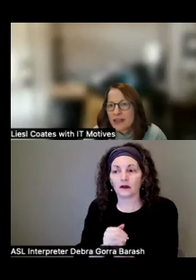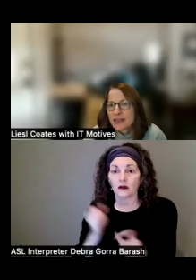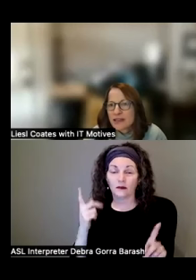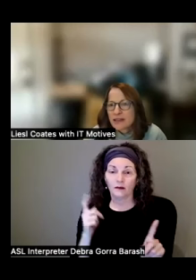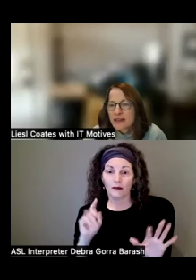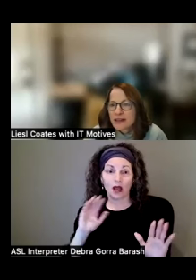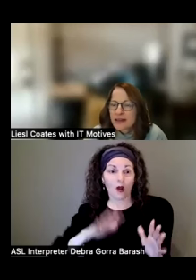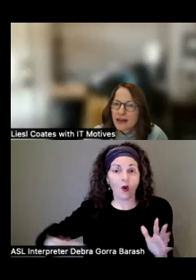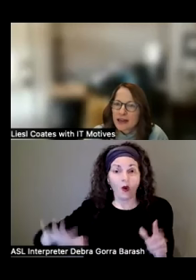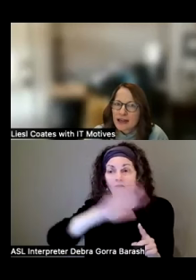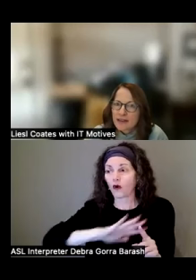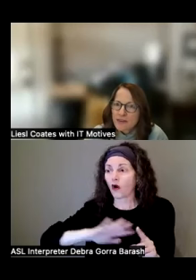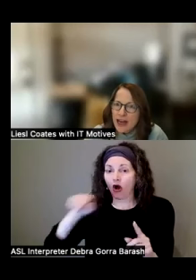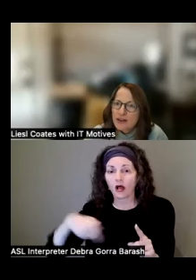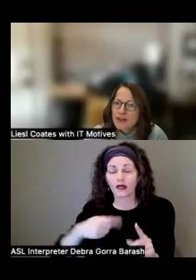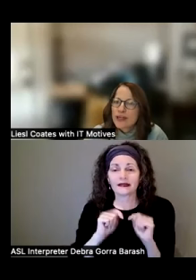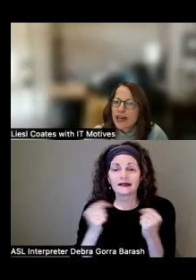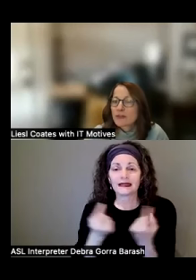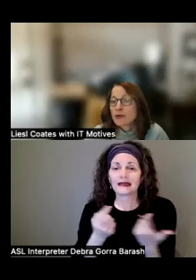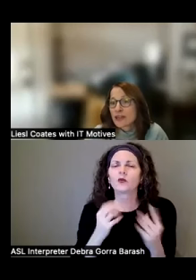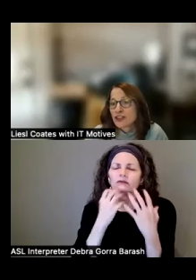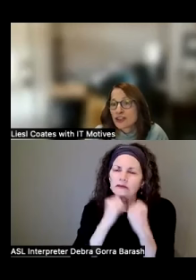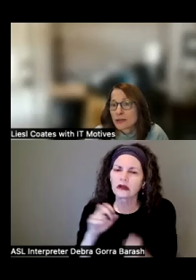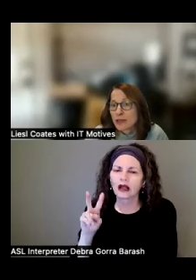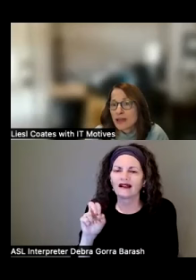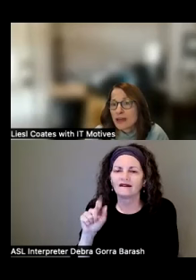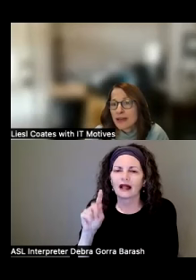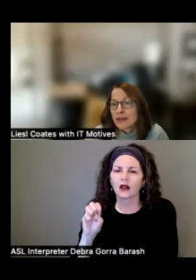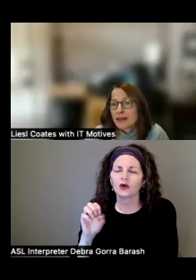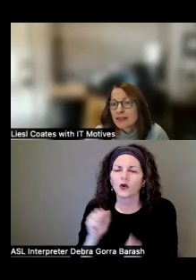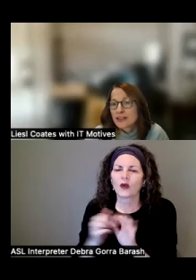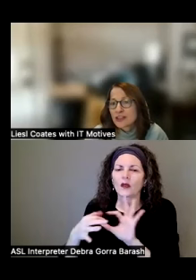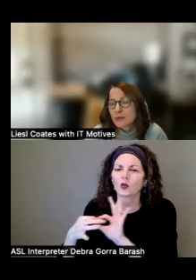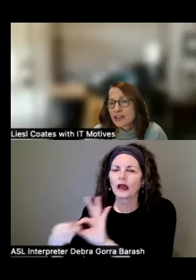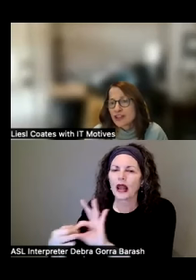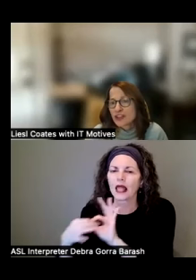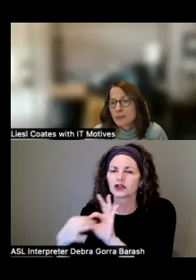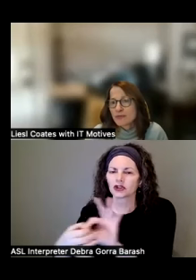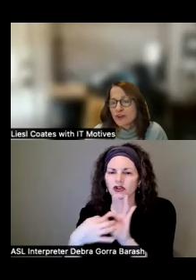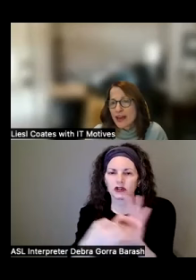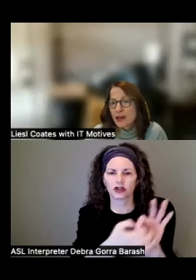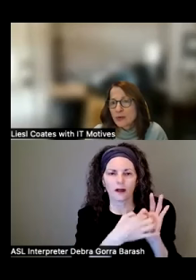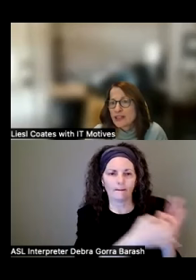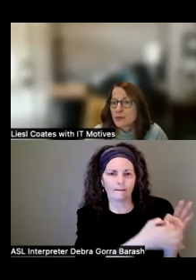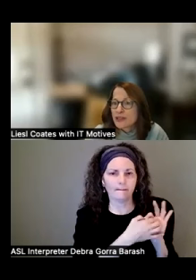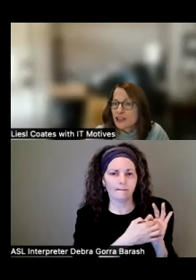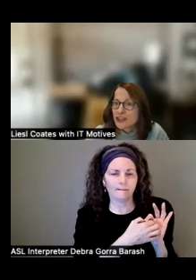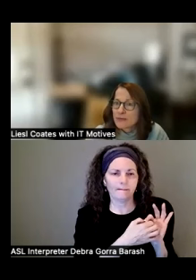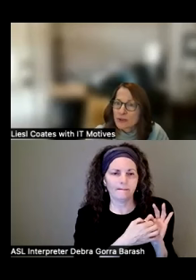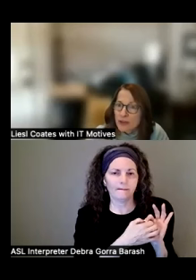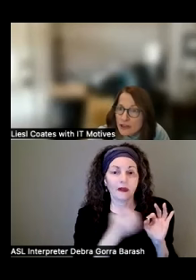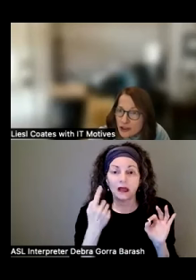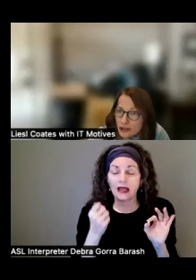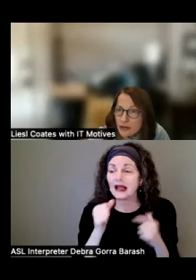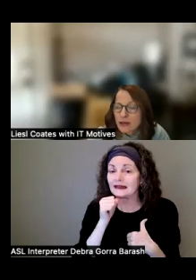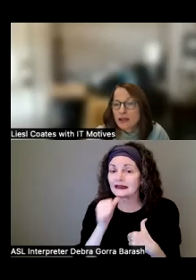though, is the value that we have in relationship. And it's not just relationship for now, it's relationship